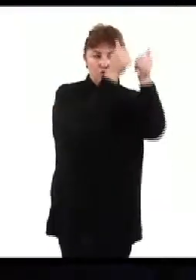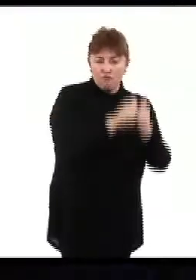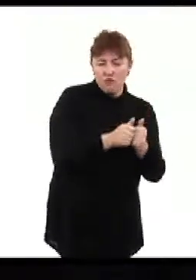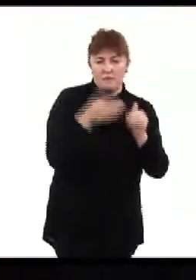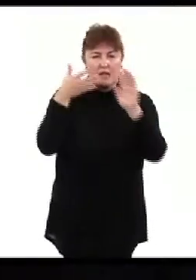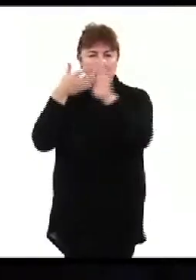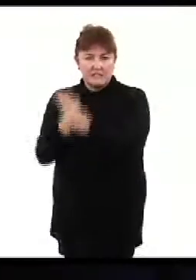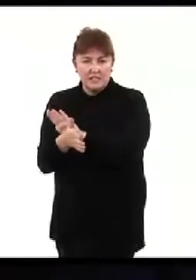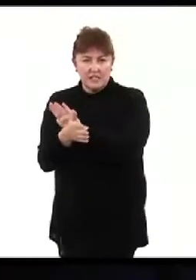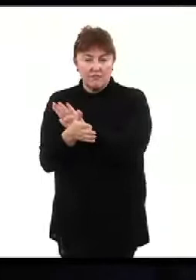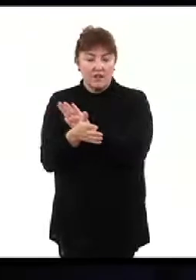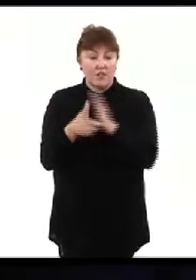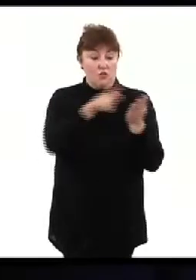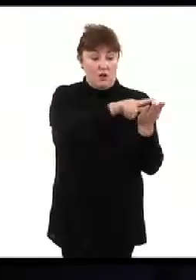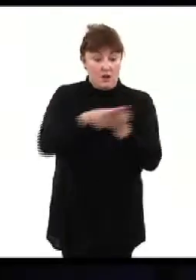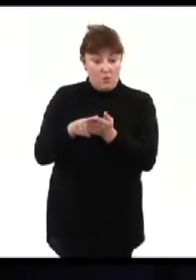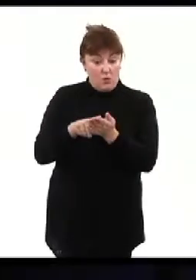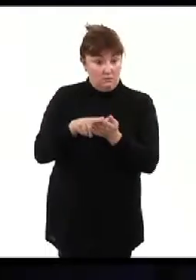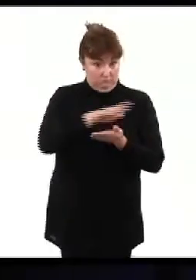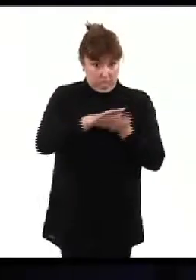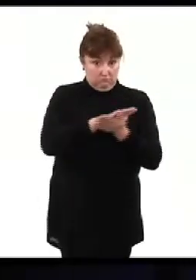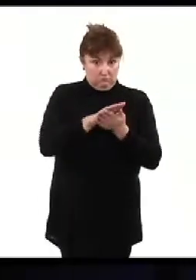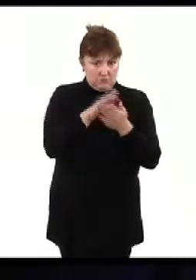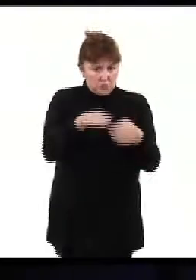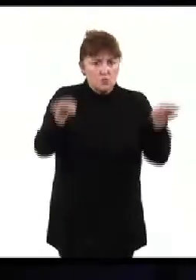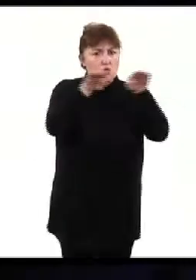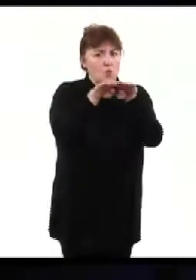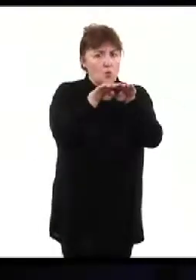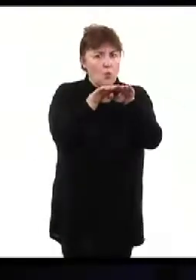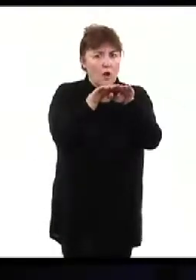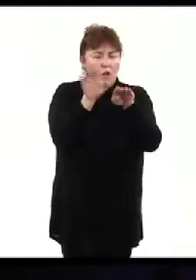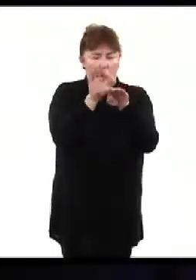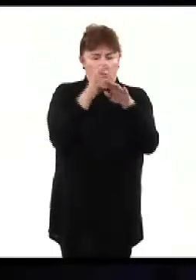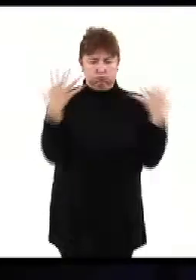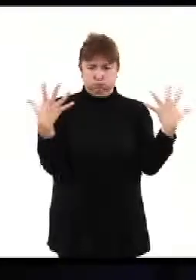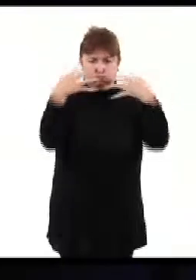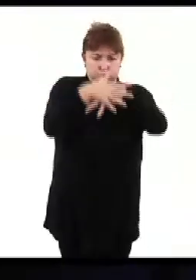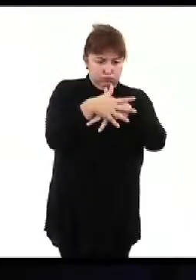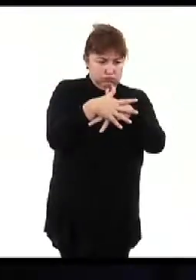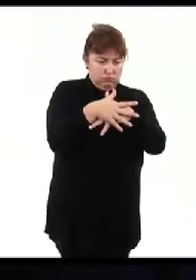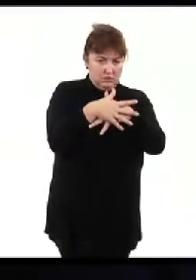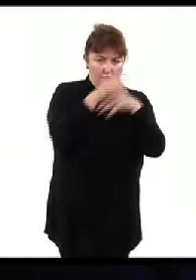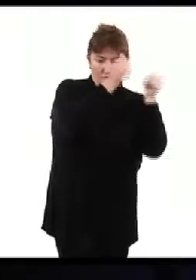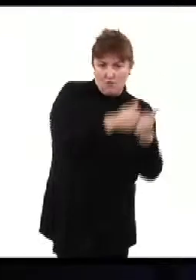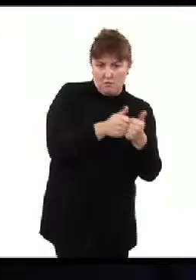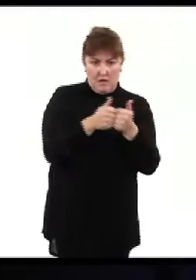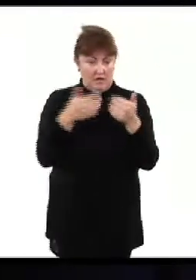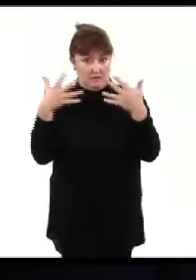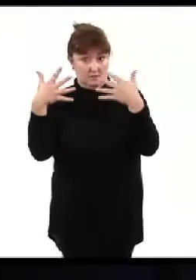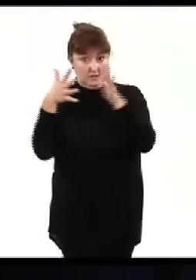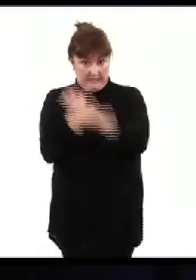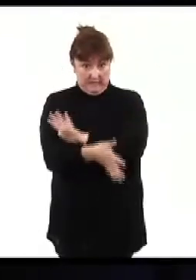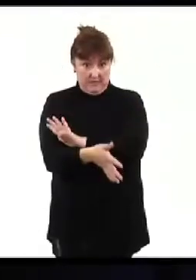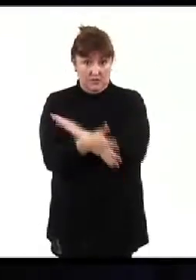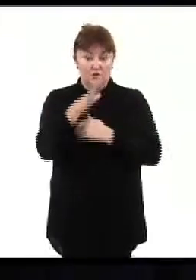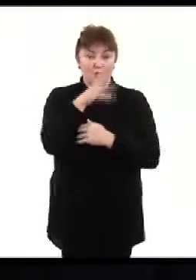meaning are the same in sign language. Is there sort of a collapse between meaning and form because the form looks like the meaning, unlike